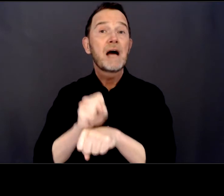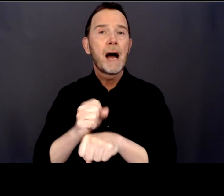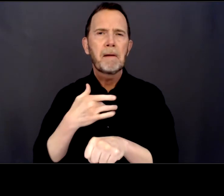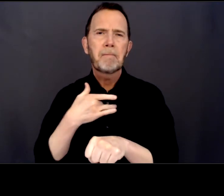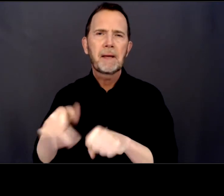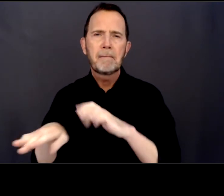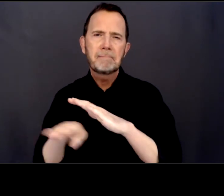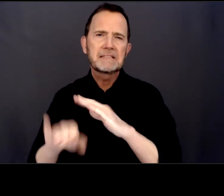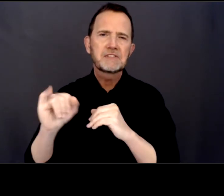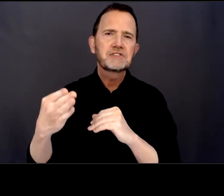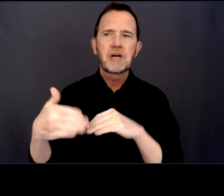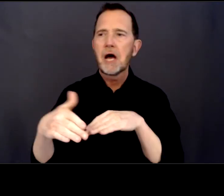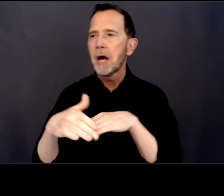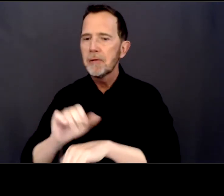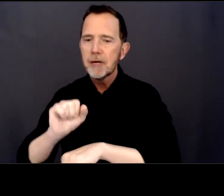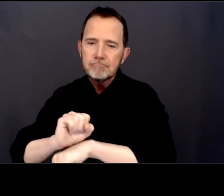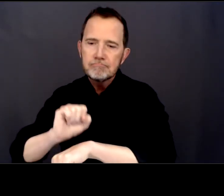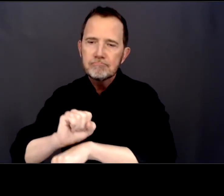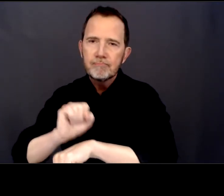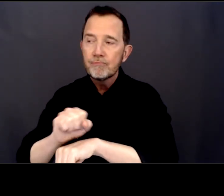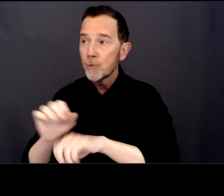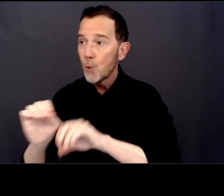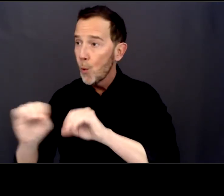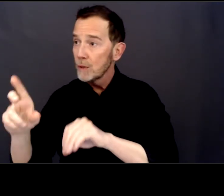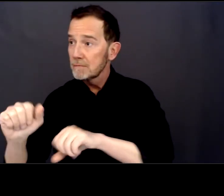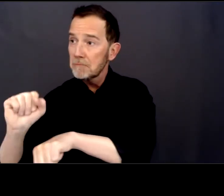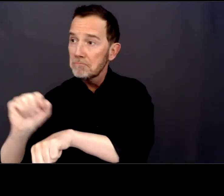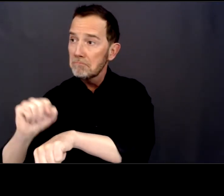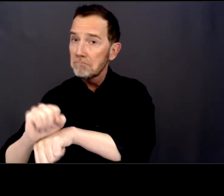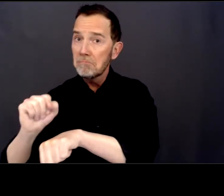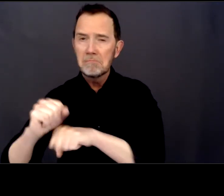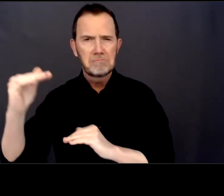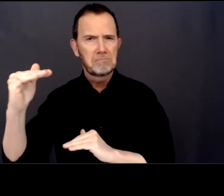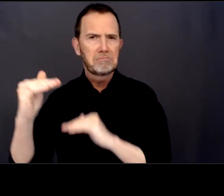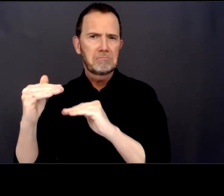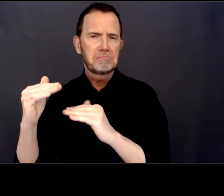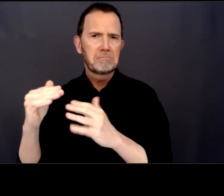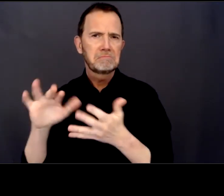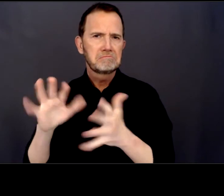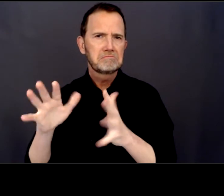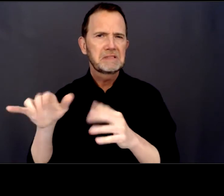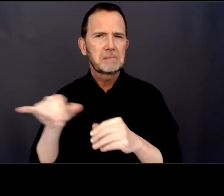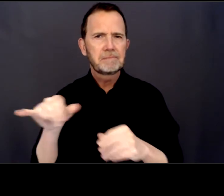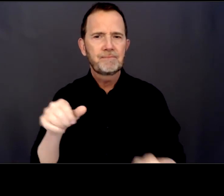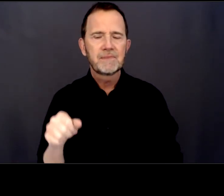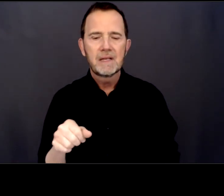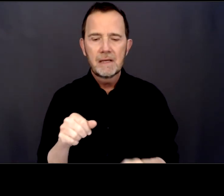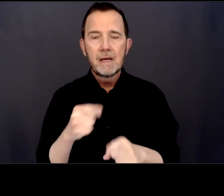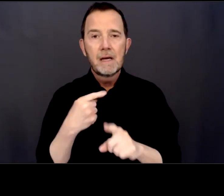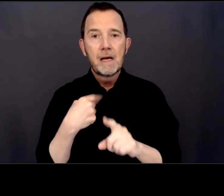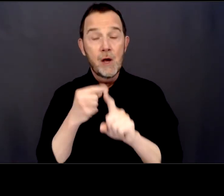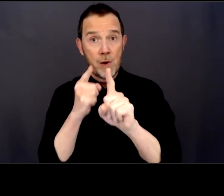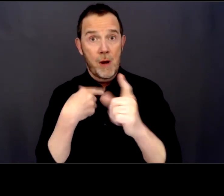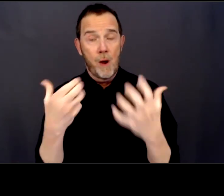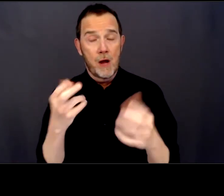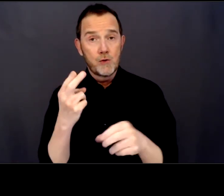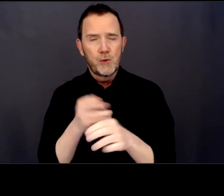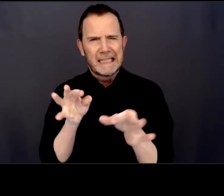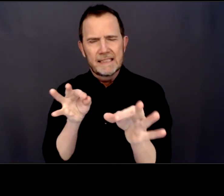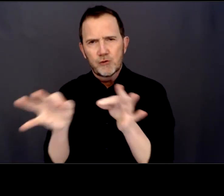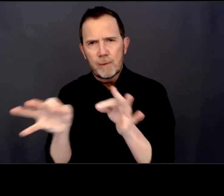disabilities. Again, our goal is to use descriptive studies and analysis and methodologies to try